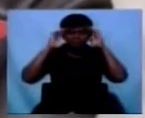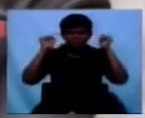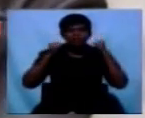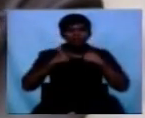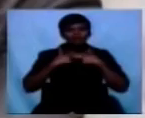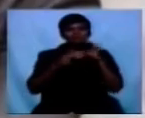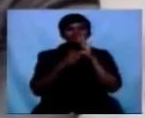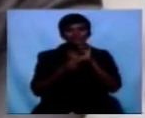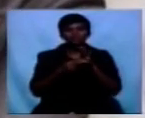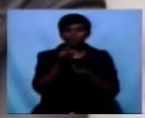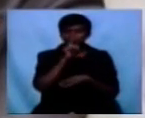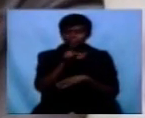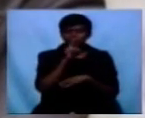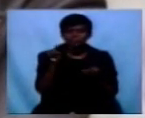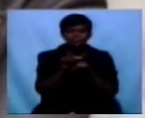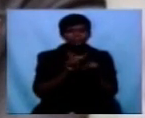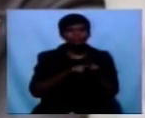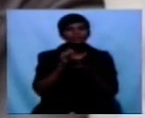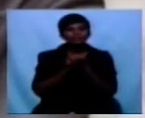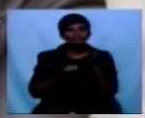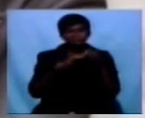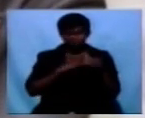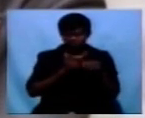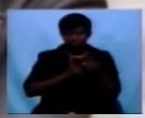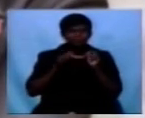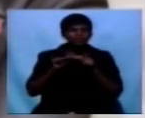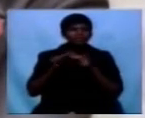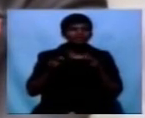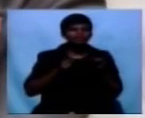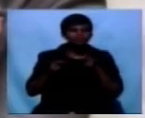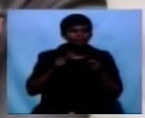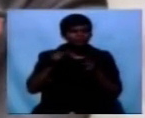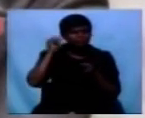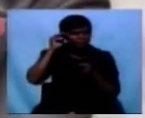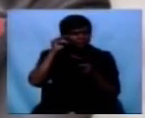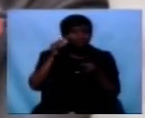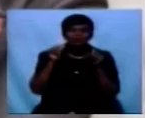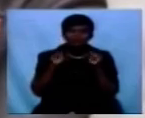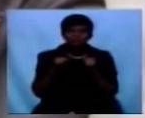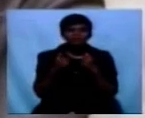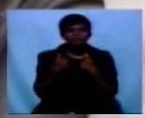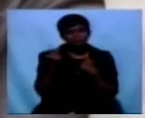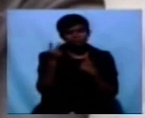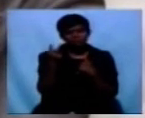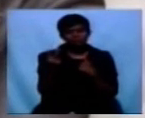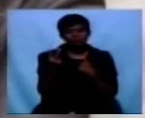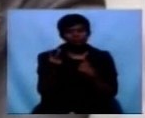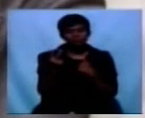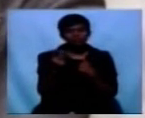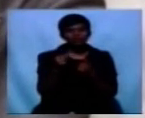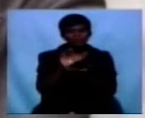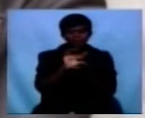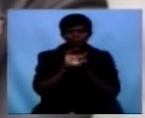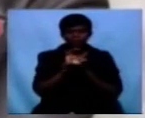shown confidence and trust in me that I can run with this ministry. There are two inspirational ways I borrow